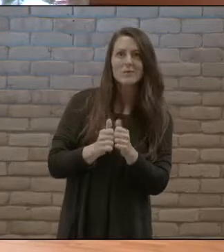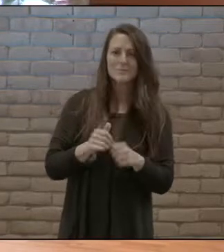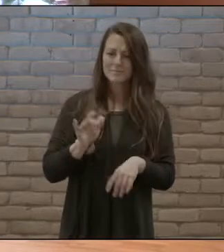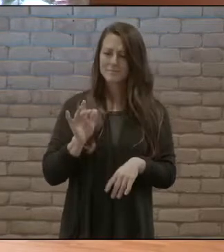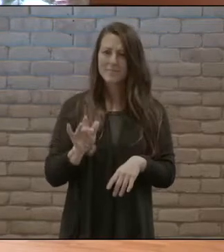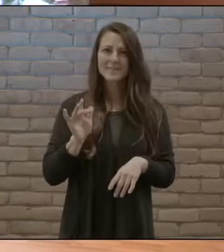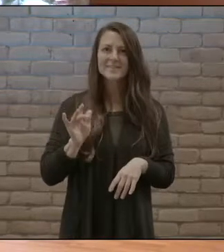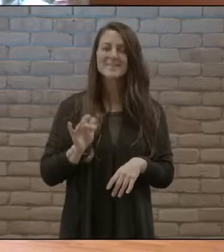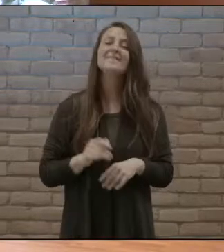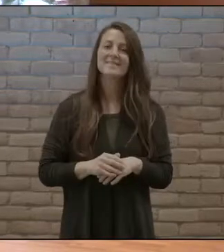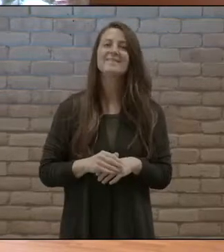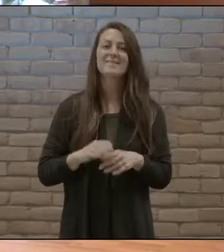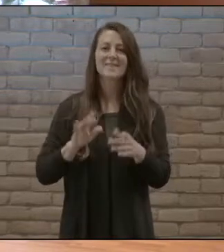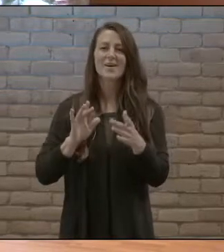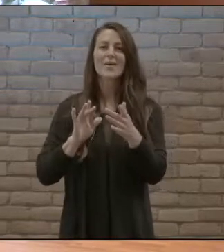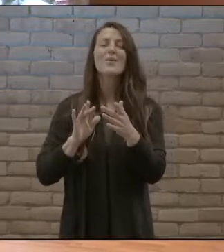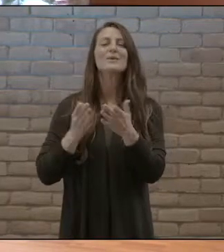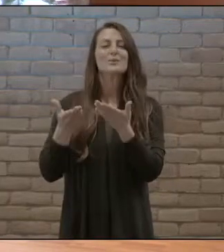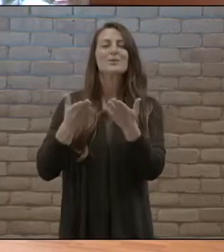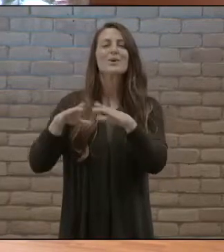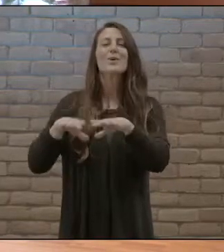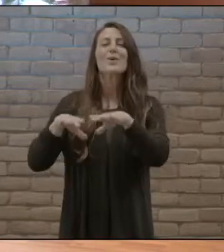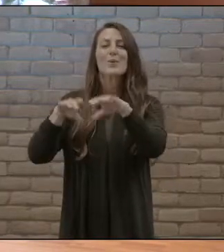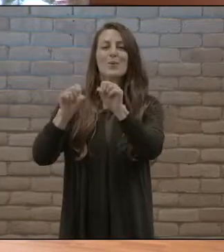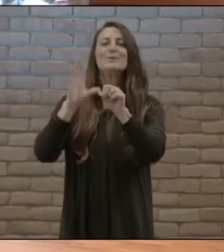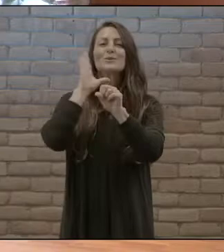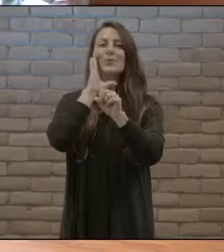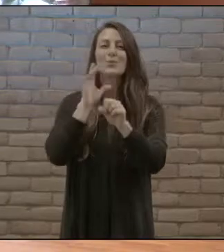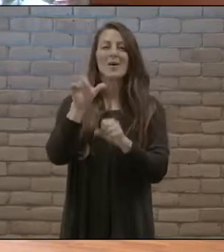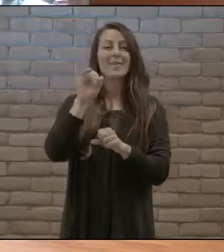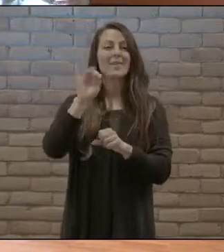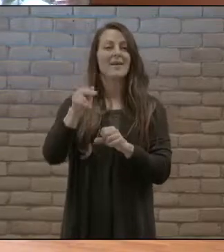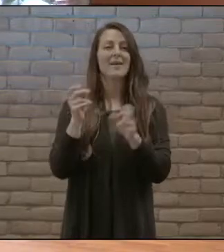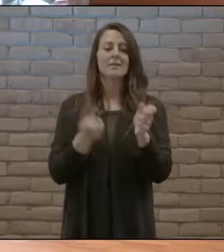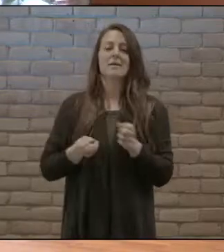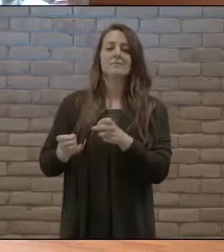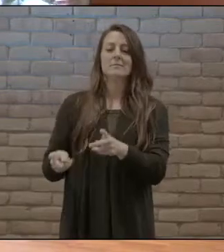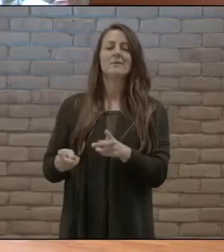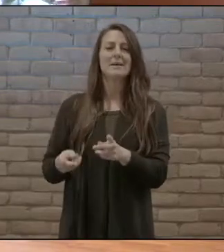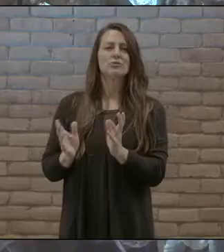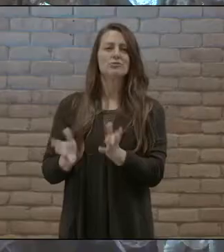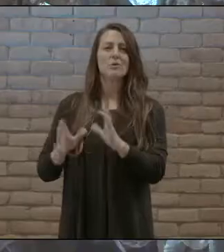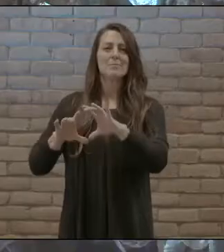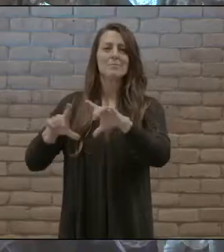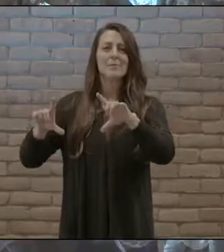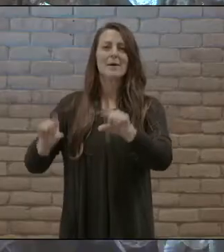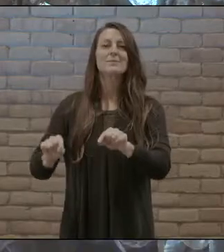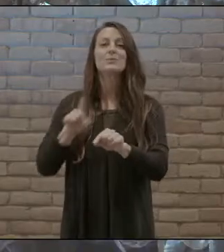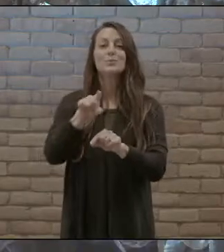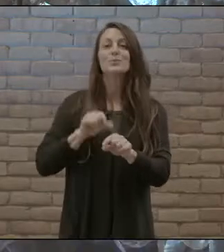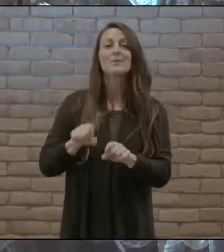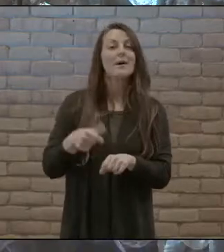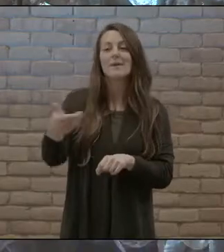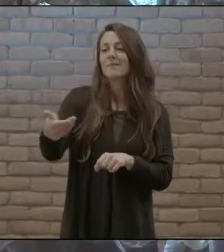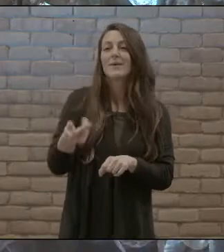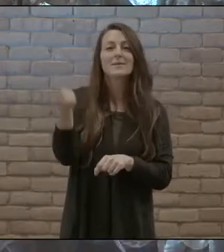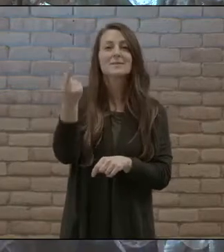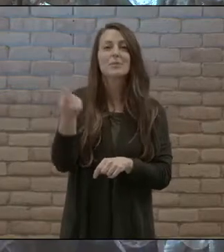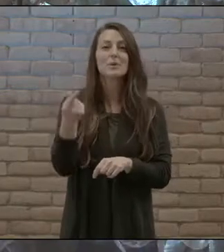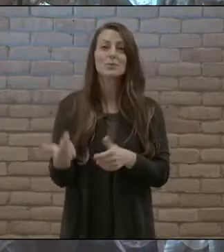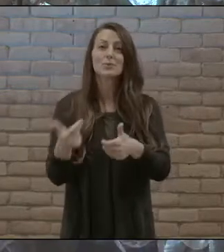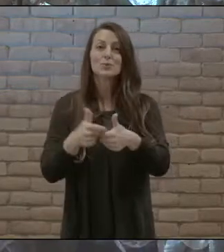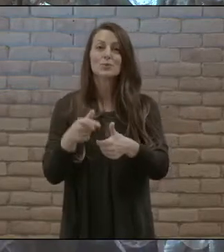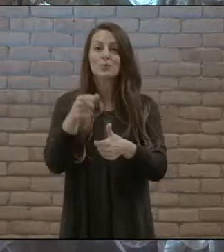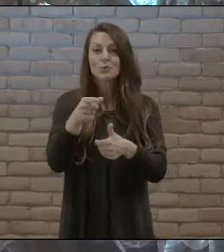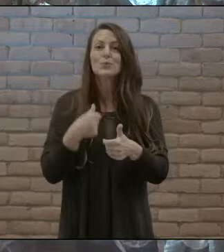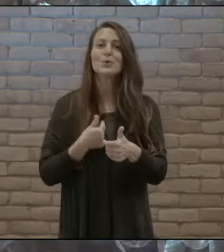online service hosts are going to put that link into the chat right now, and you can invite someone to join us here in worship as we come